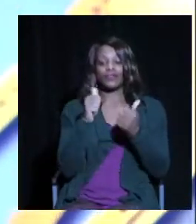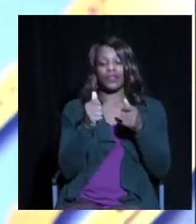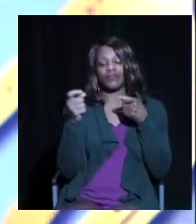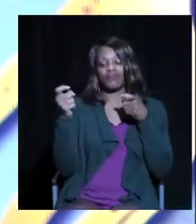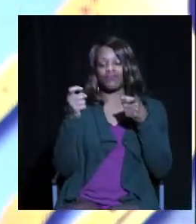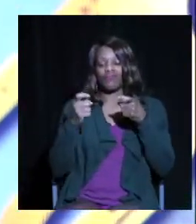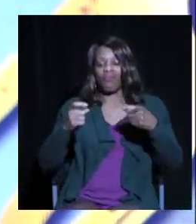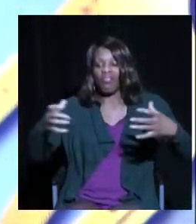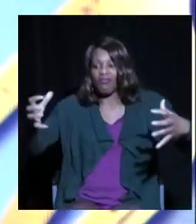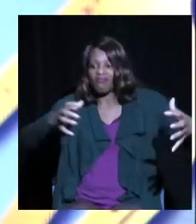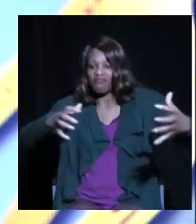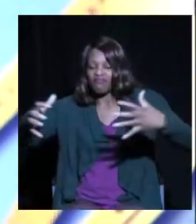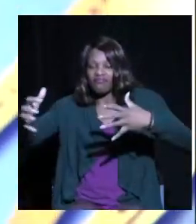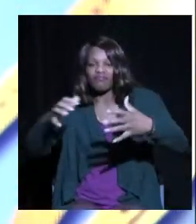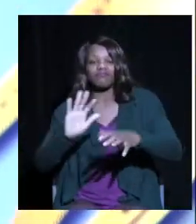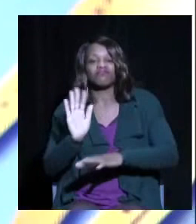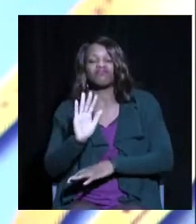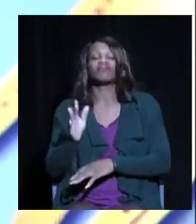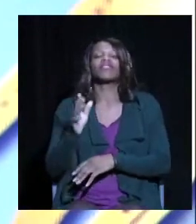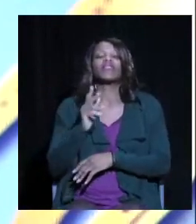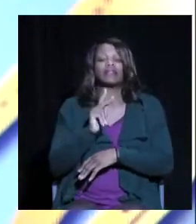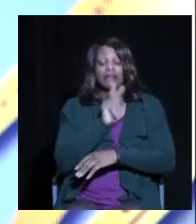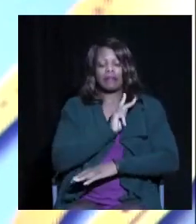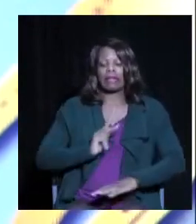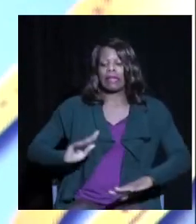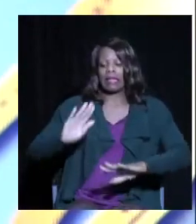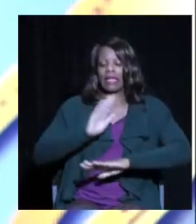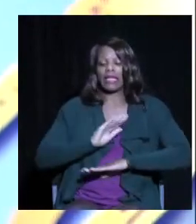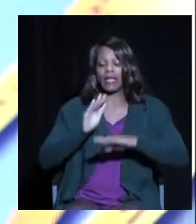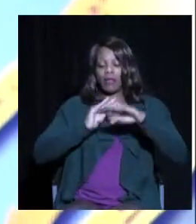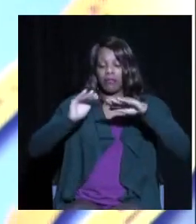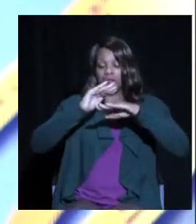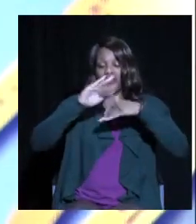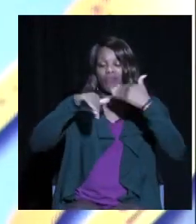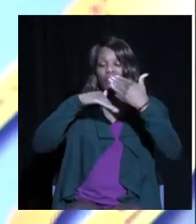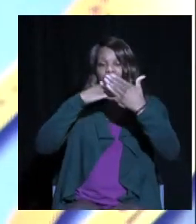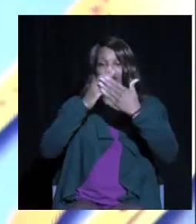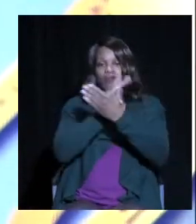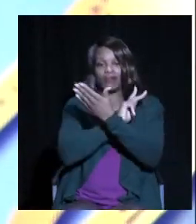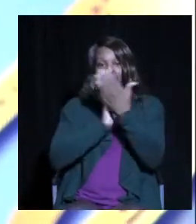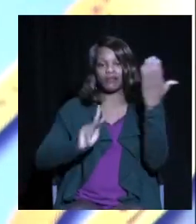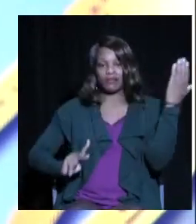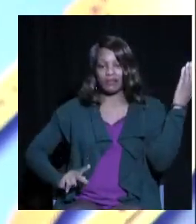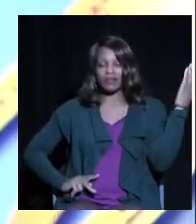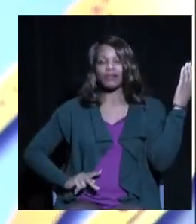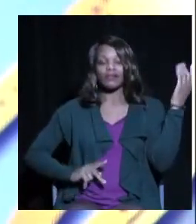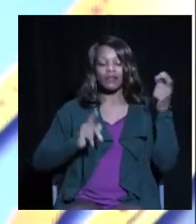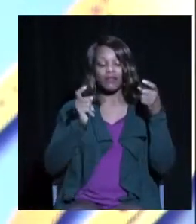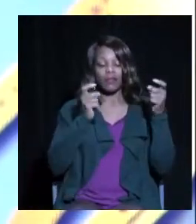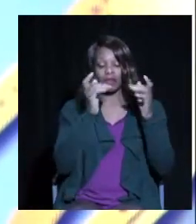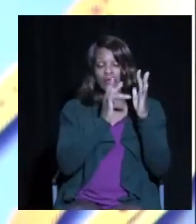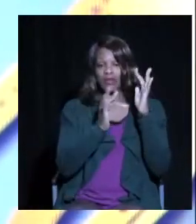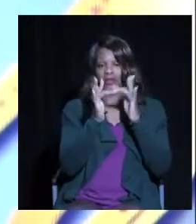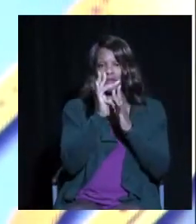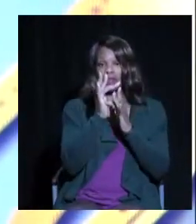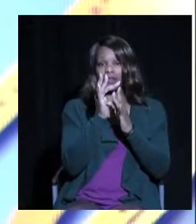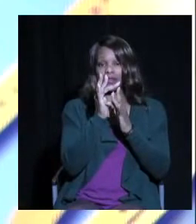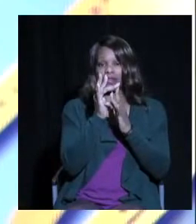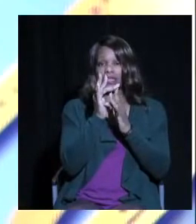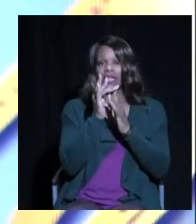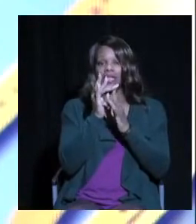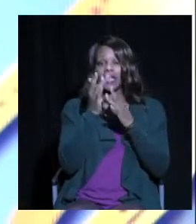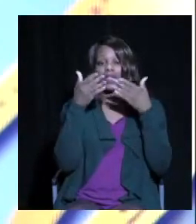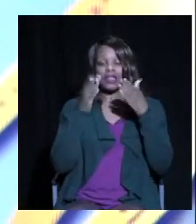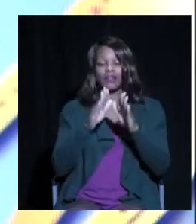right? Jesus is the king over other kings. And the reign of Jesus brings goodness